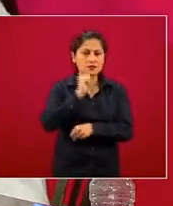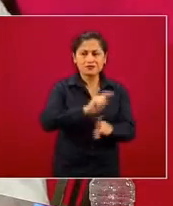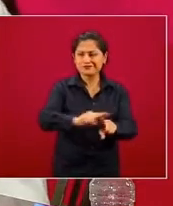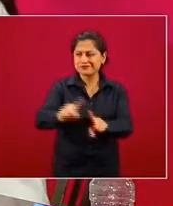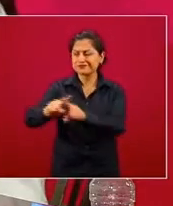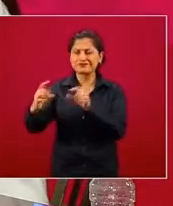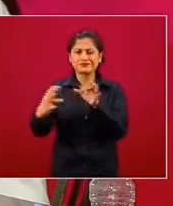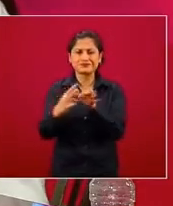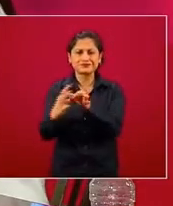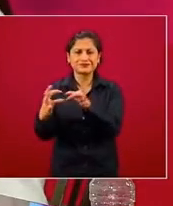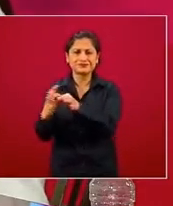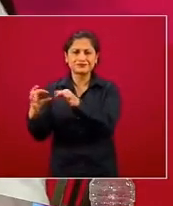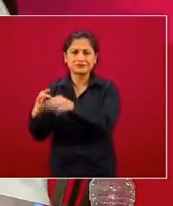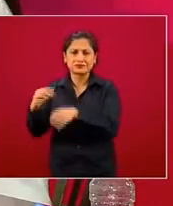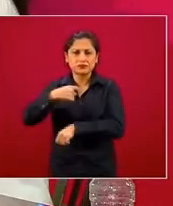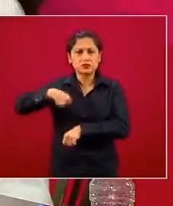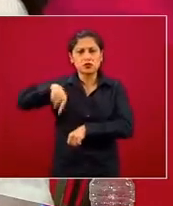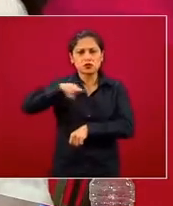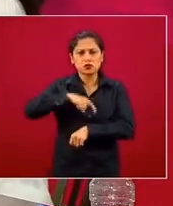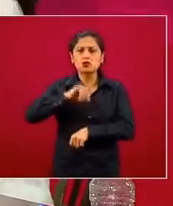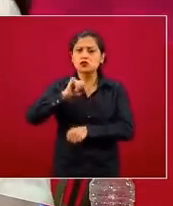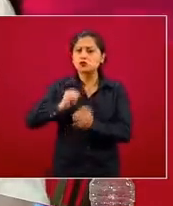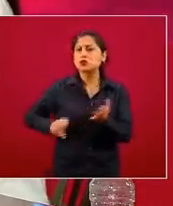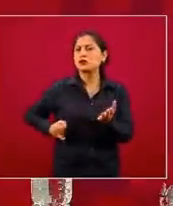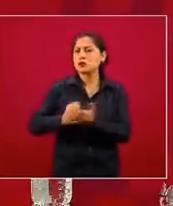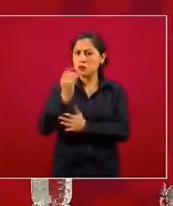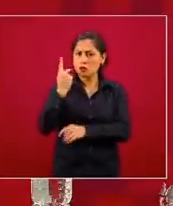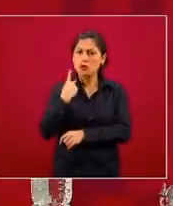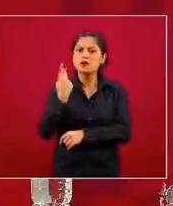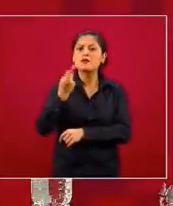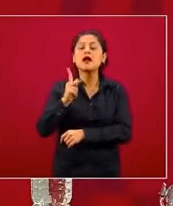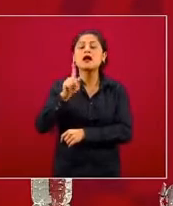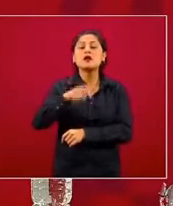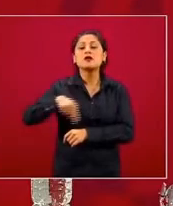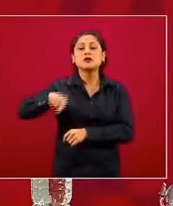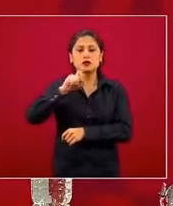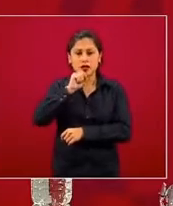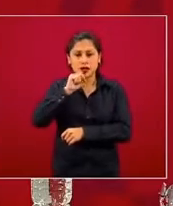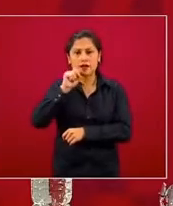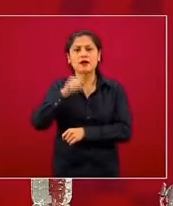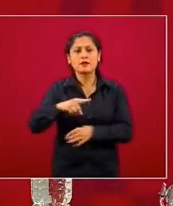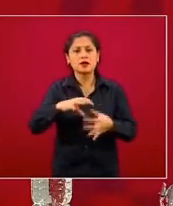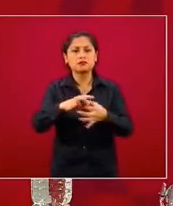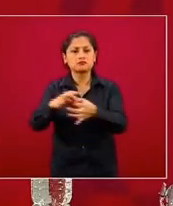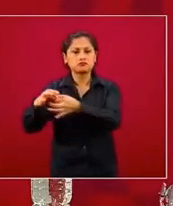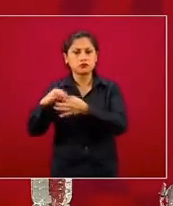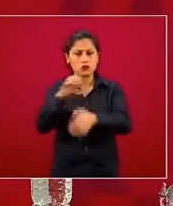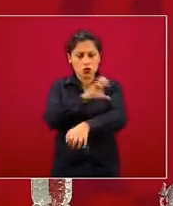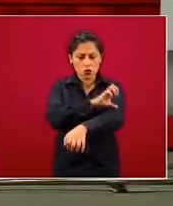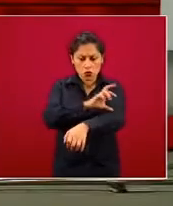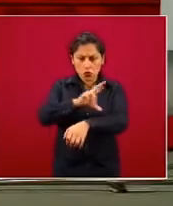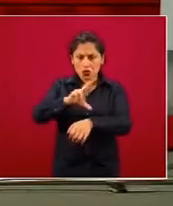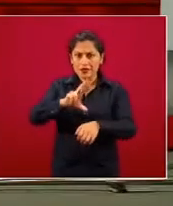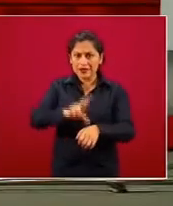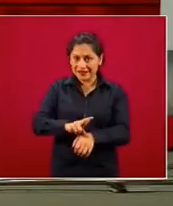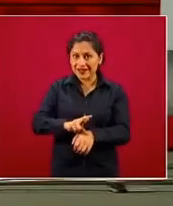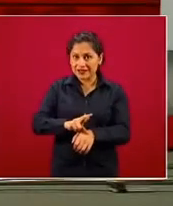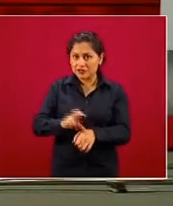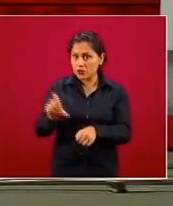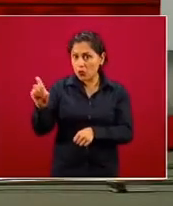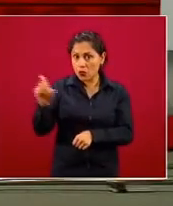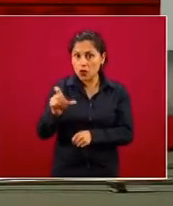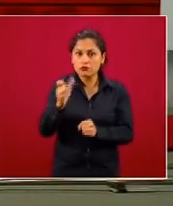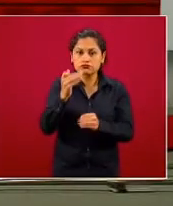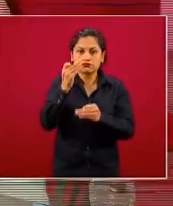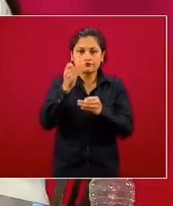una affinity, but afinidad constant política, hay una coordination. coordinación And if permanente. more Y si coordination is tiene que haber required, is coordinación right en now. algún We cannot afford